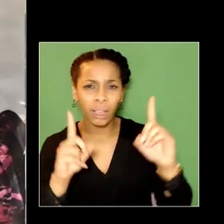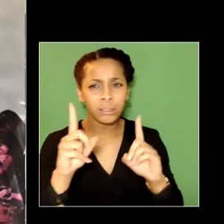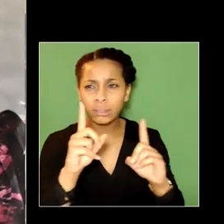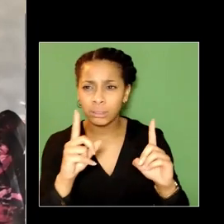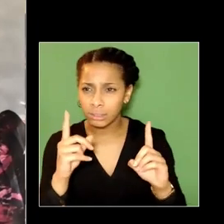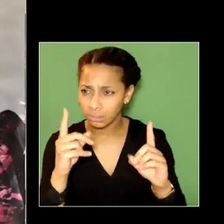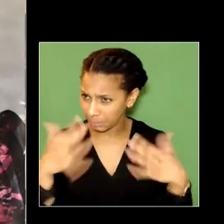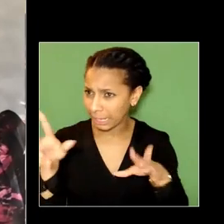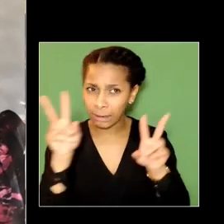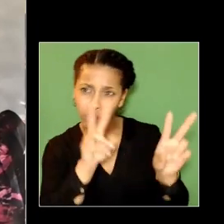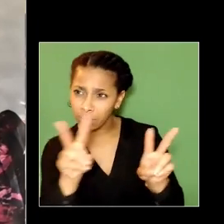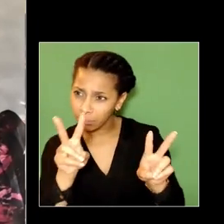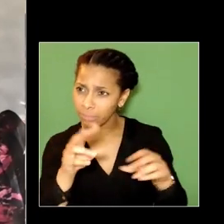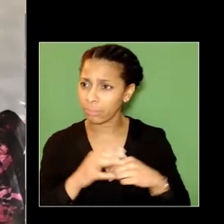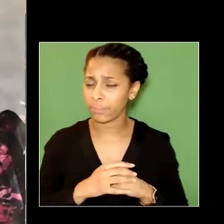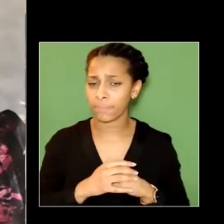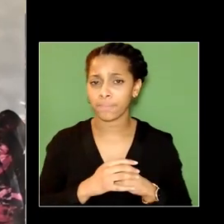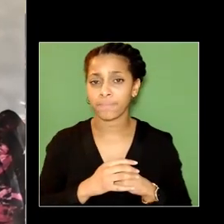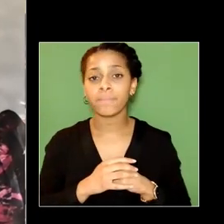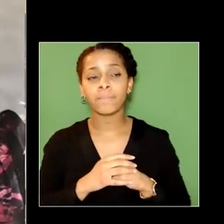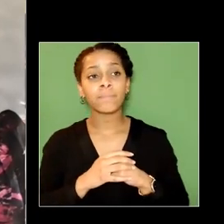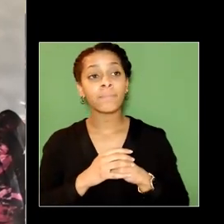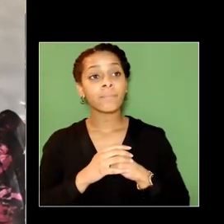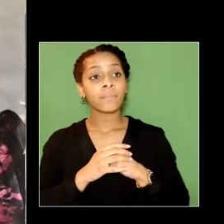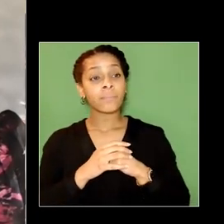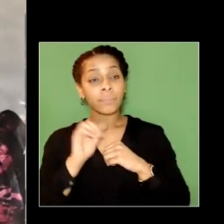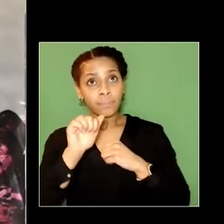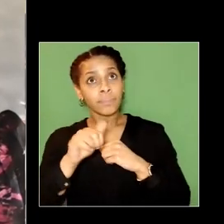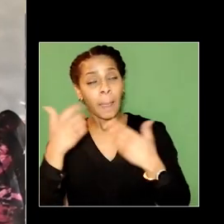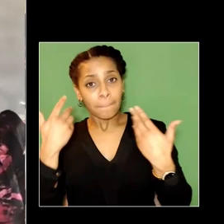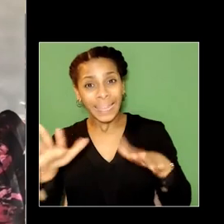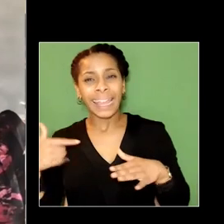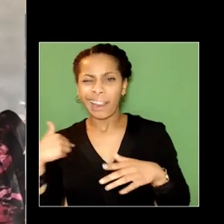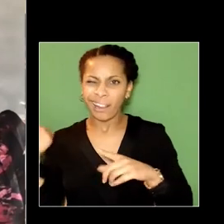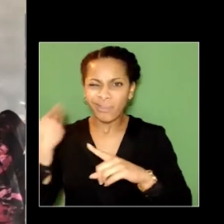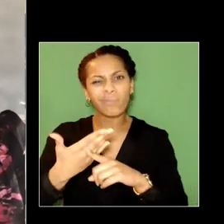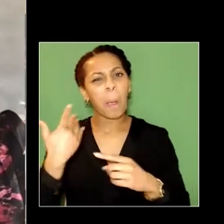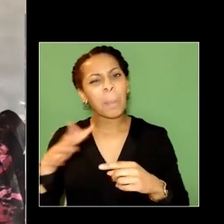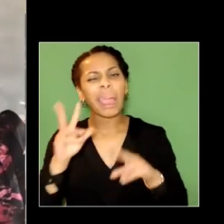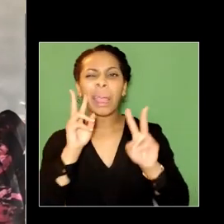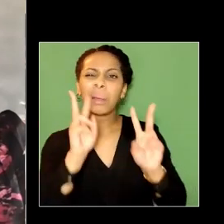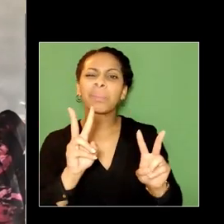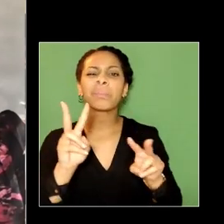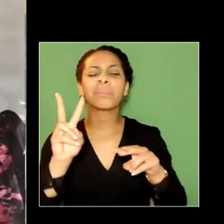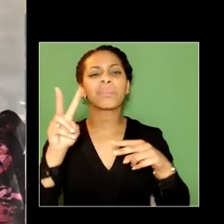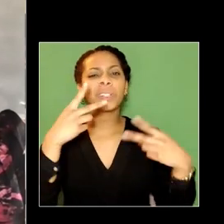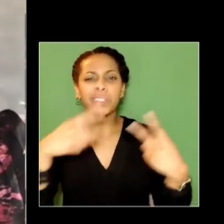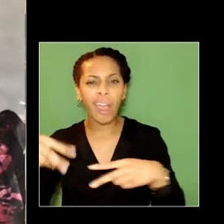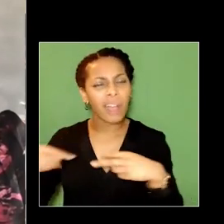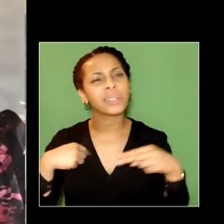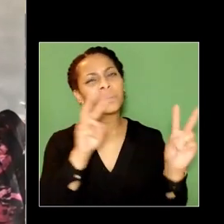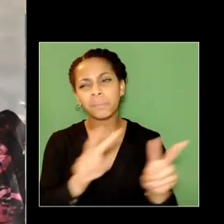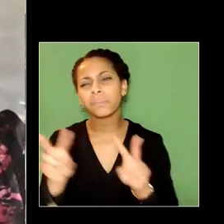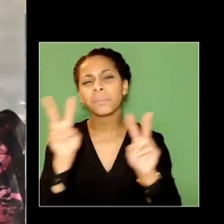I have watched a lot of dance in my time, but I never really, I didn't really think about it directly in relation